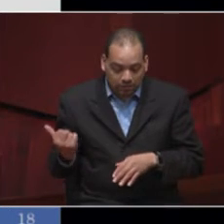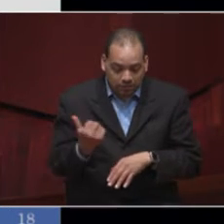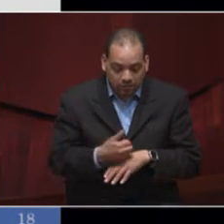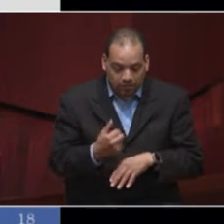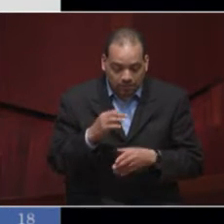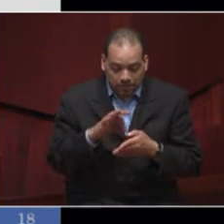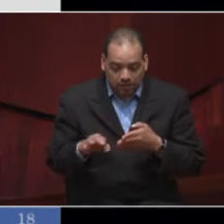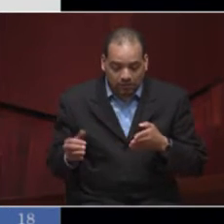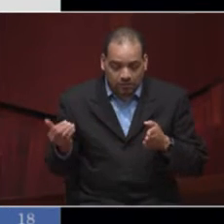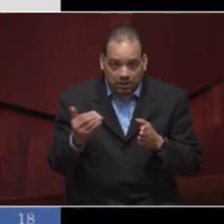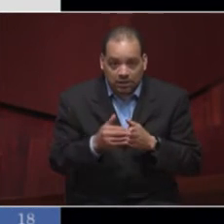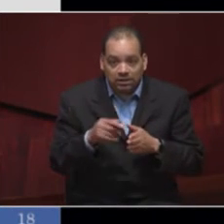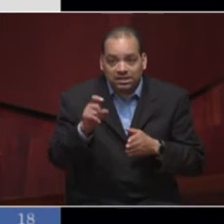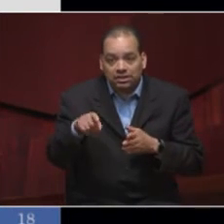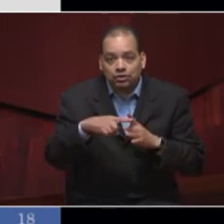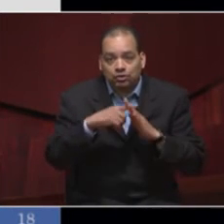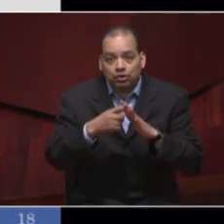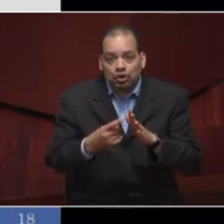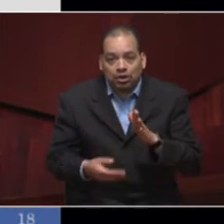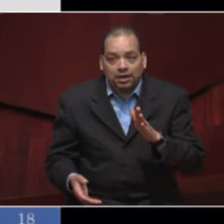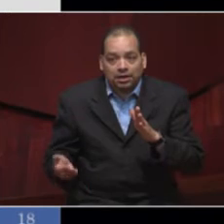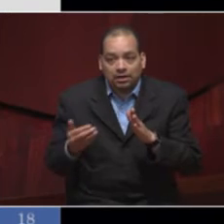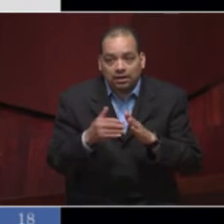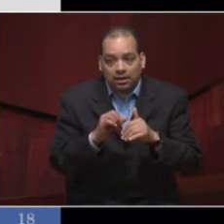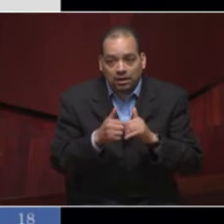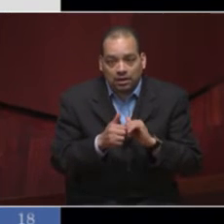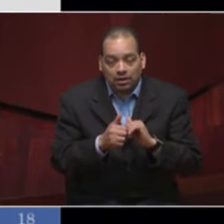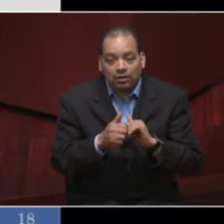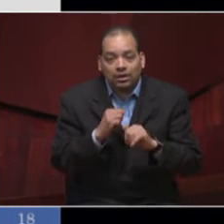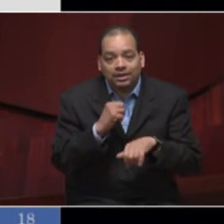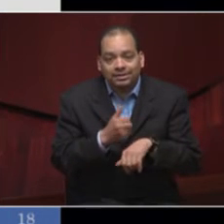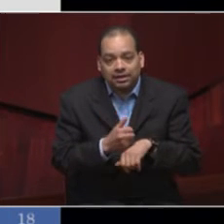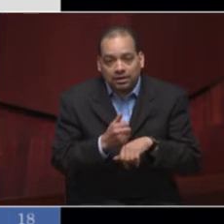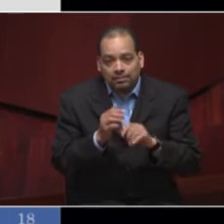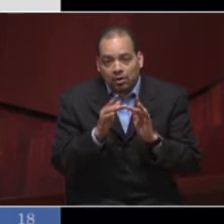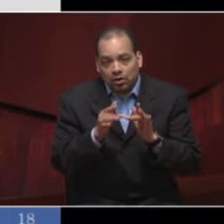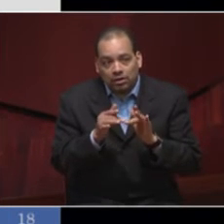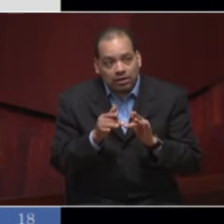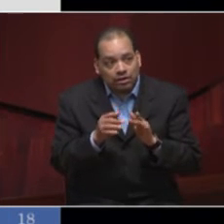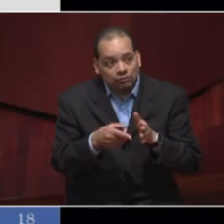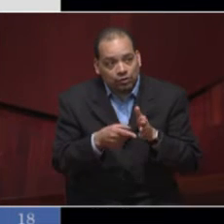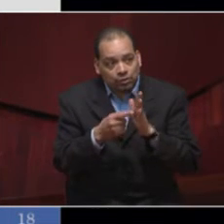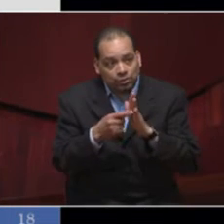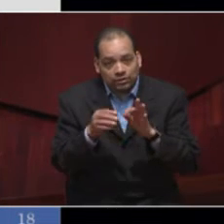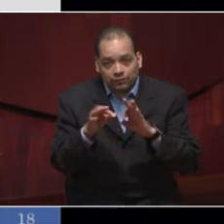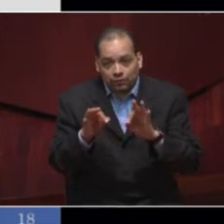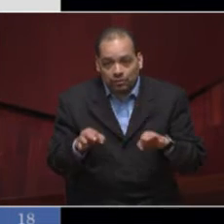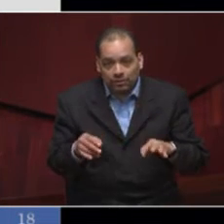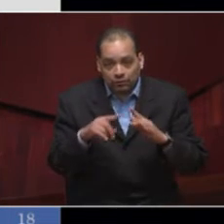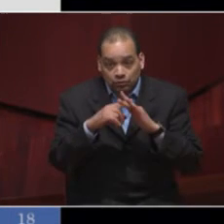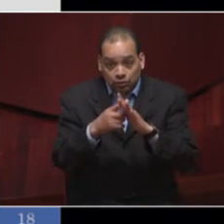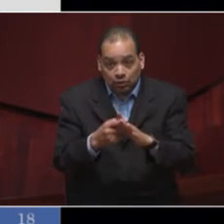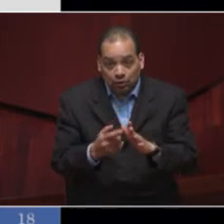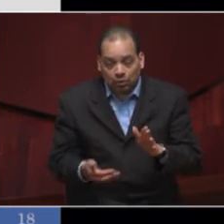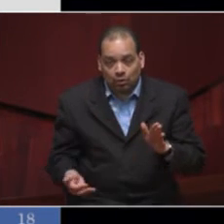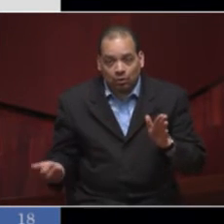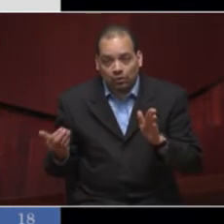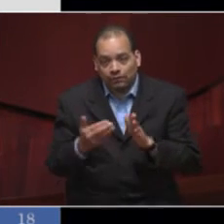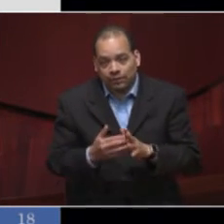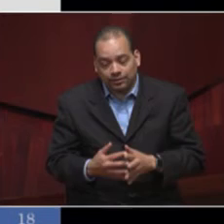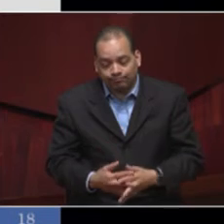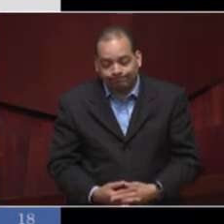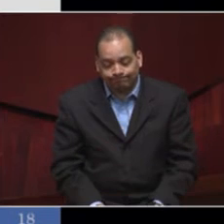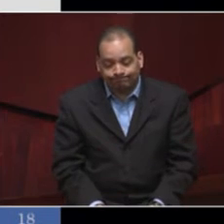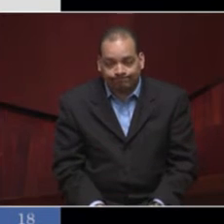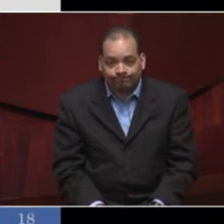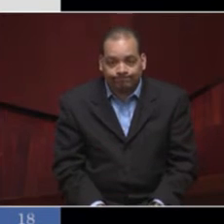basically have to start over by filling out a new online request form. They just have to start from scratch again.